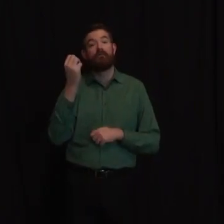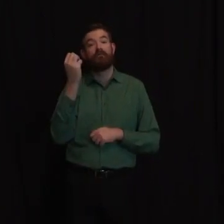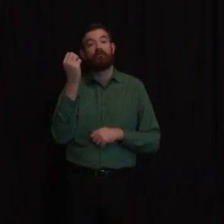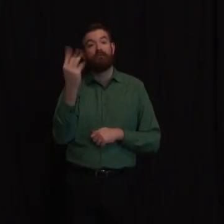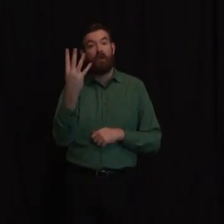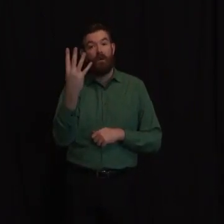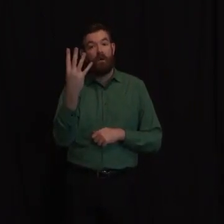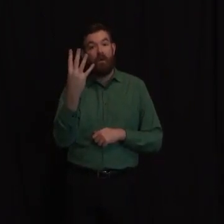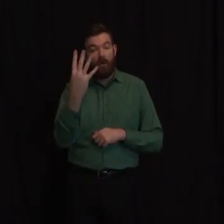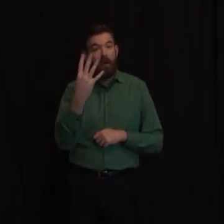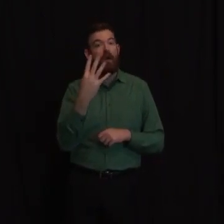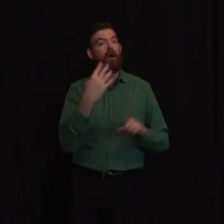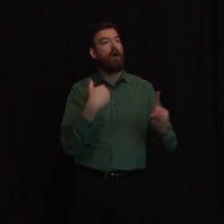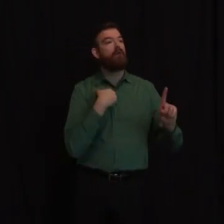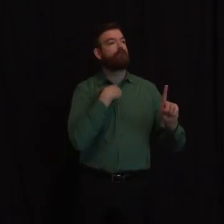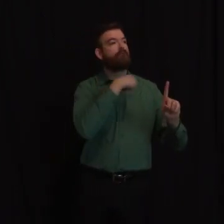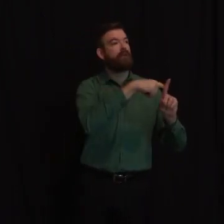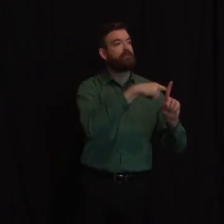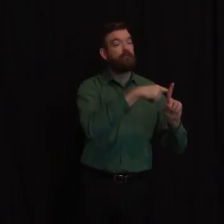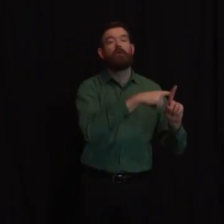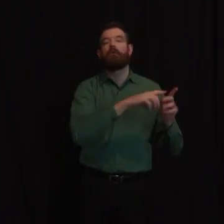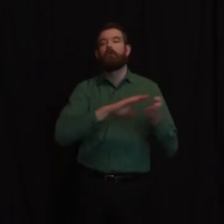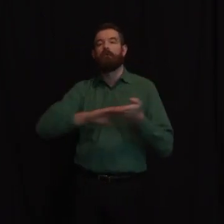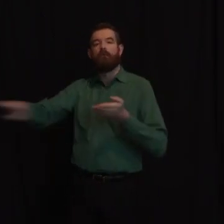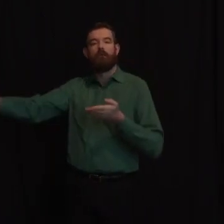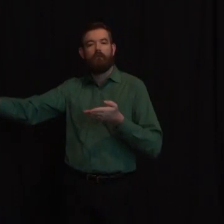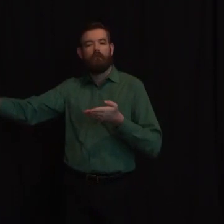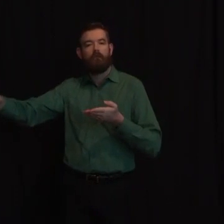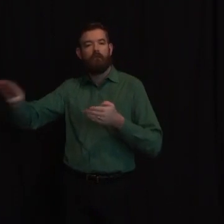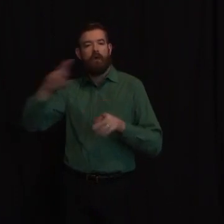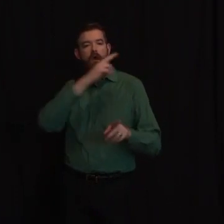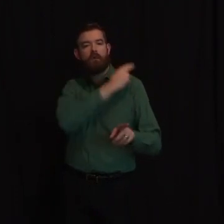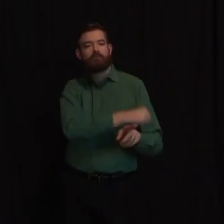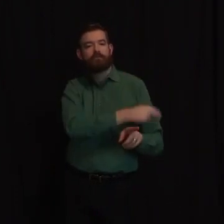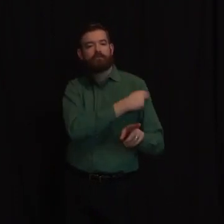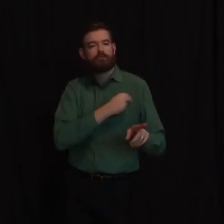discharged yesterday, bringing our total discharges to